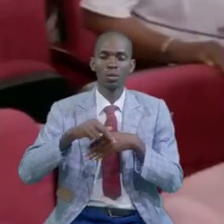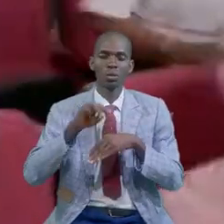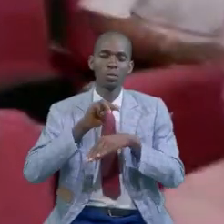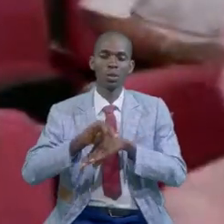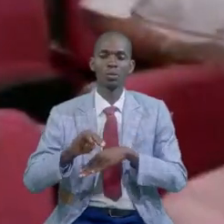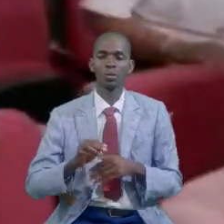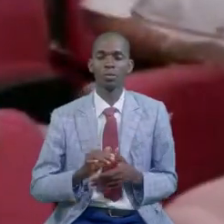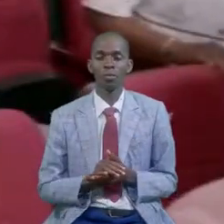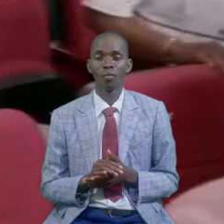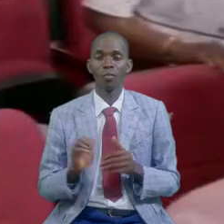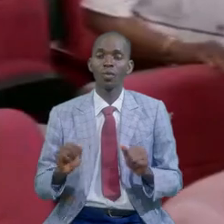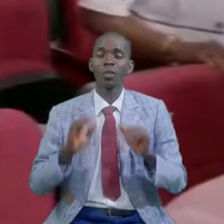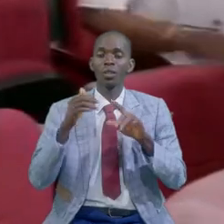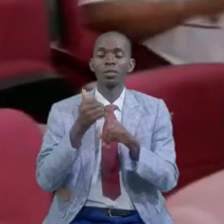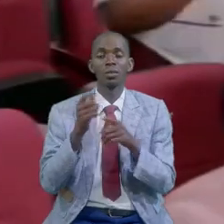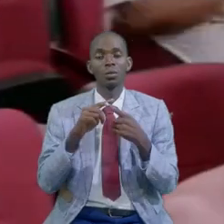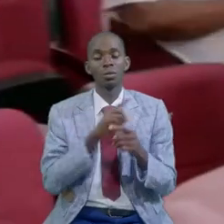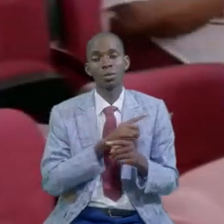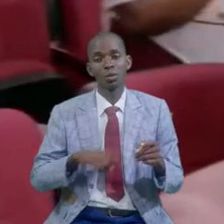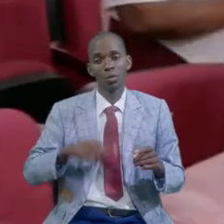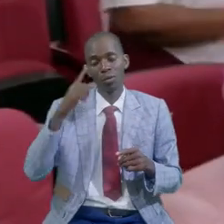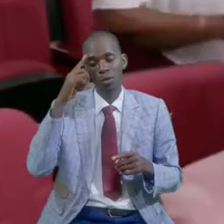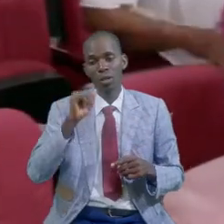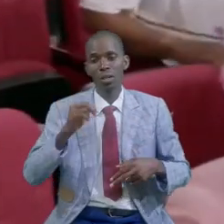a reviving ministry.